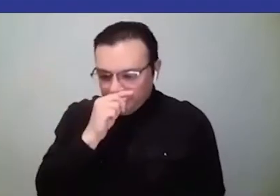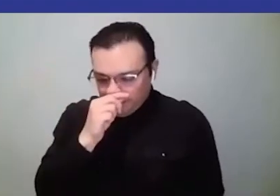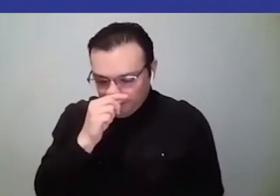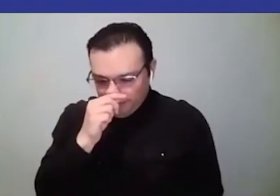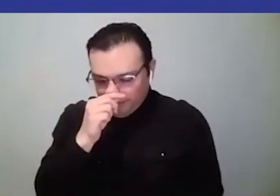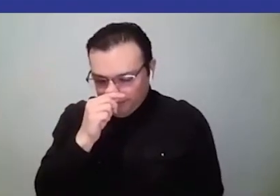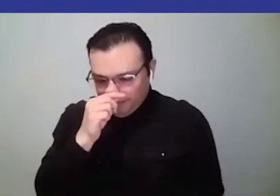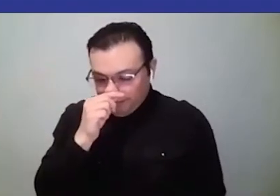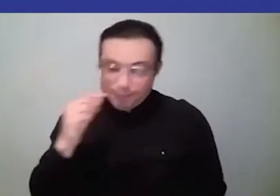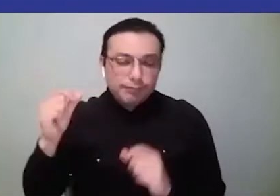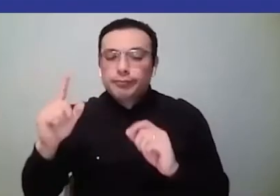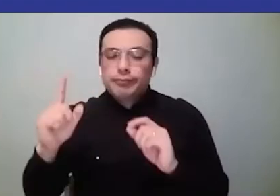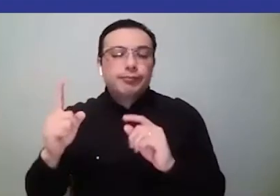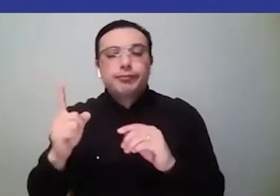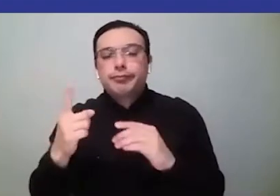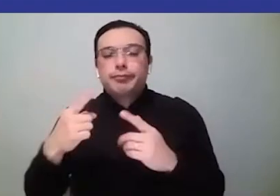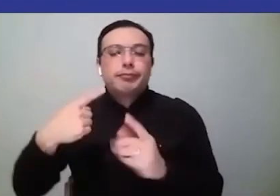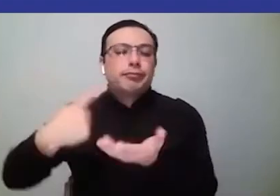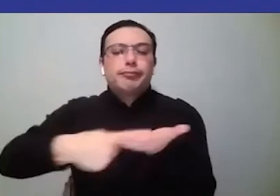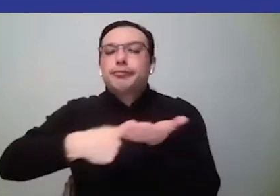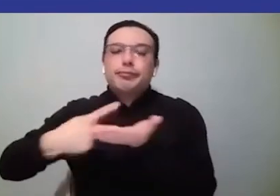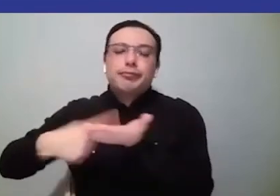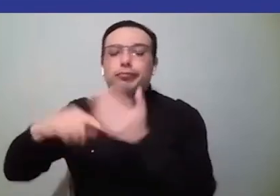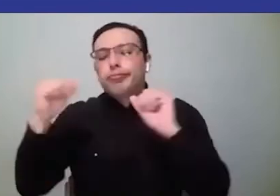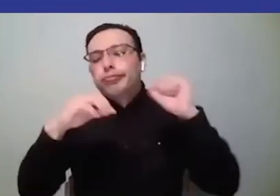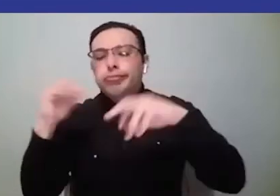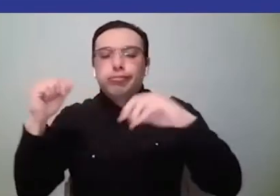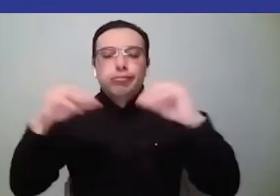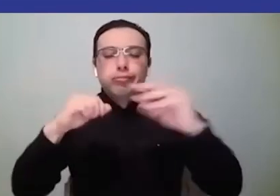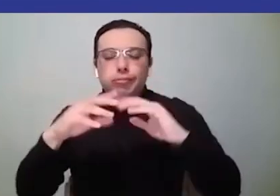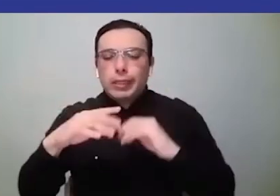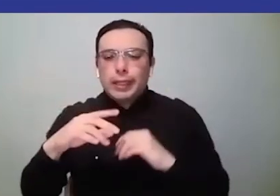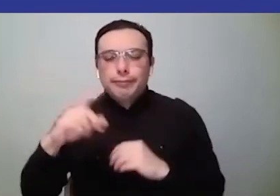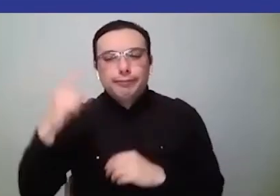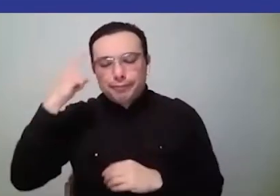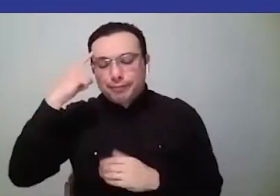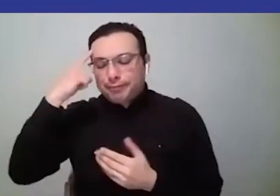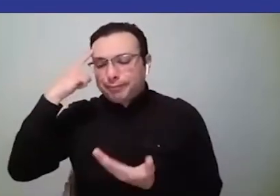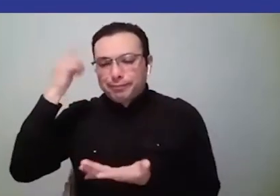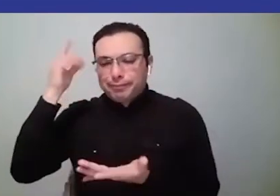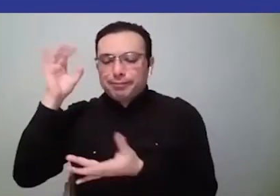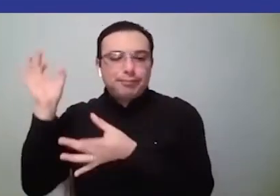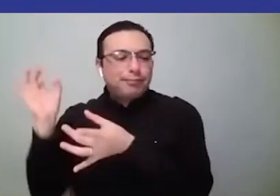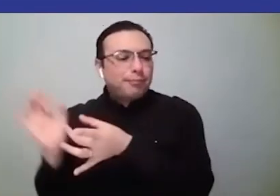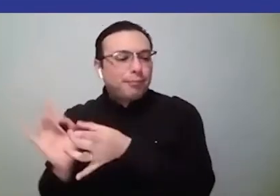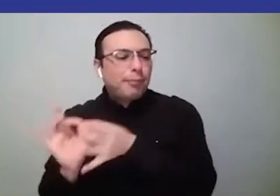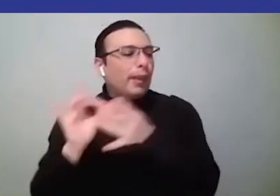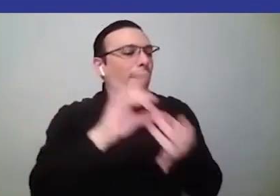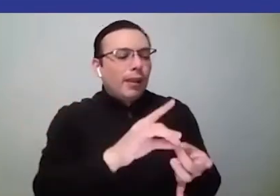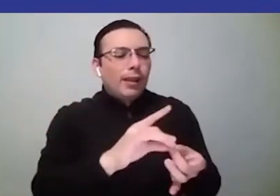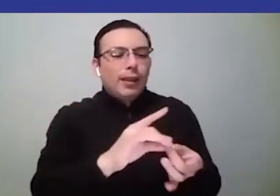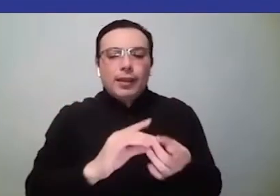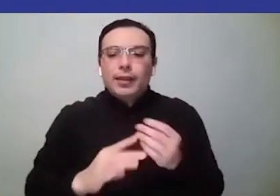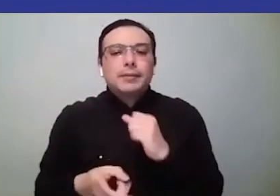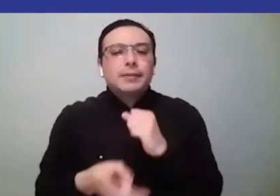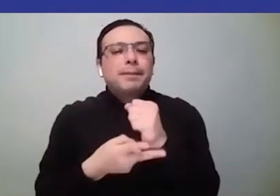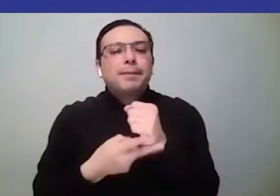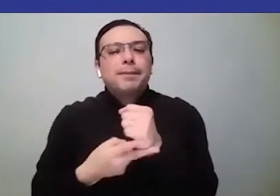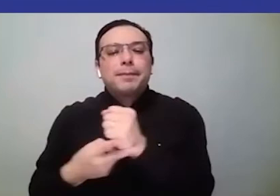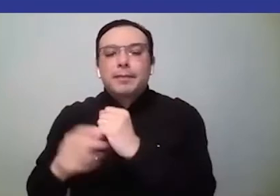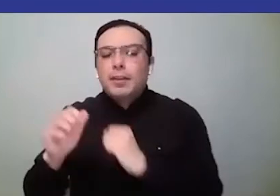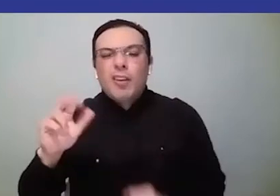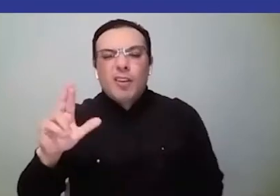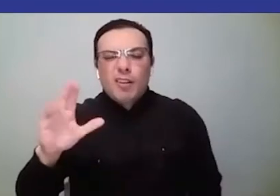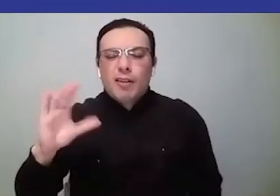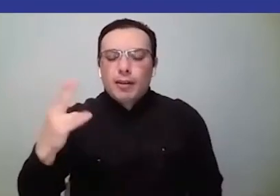and in like a confluence of ways. And I've been doing a lot of work lately with